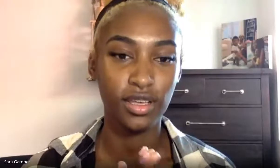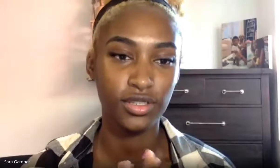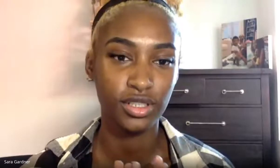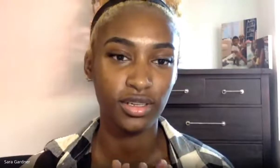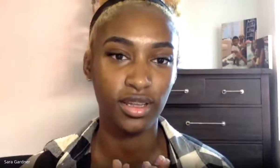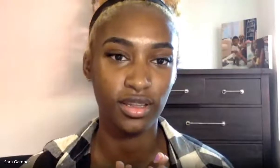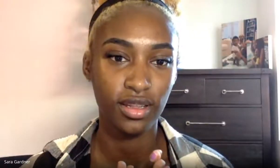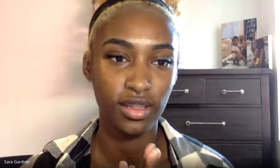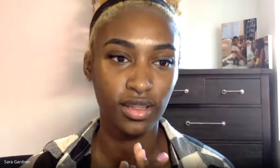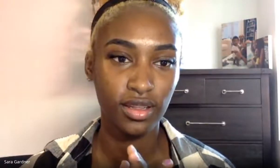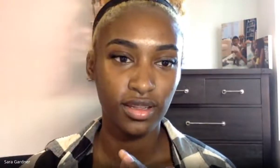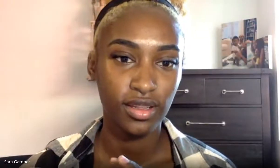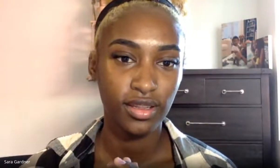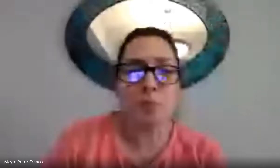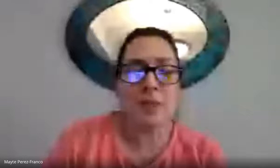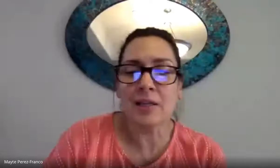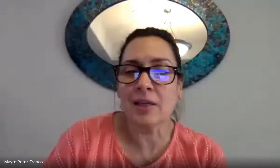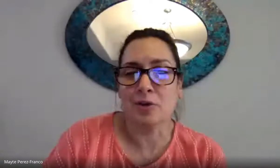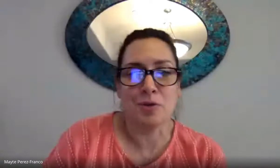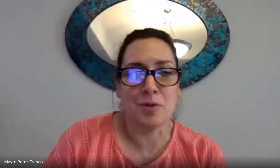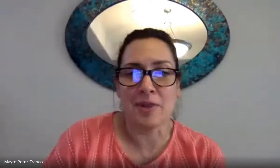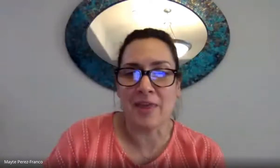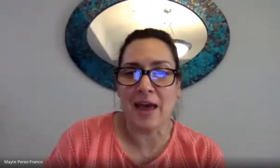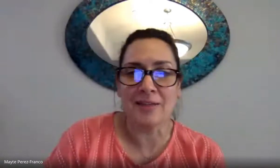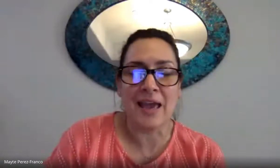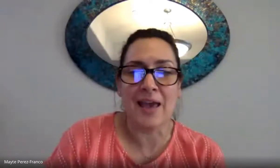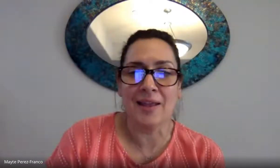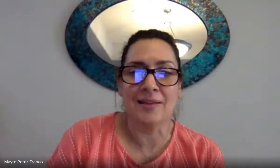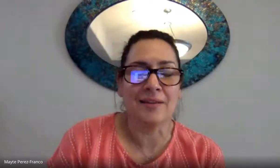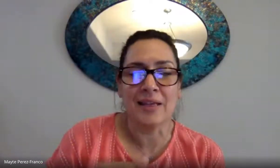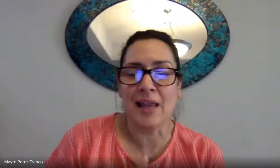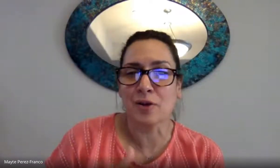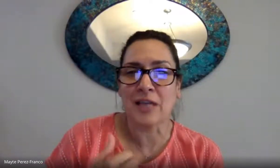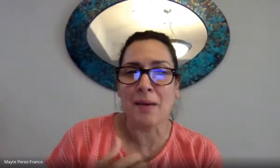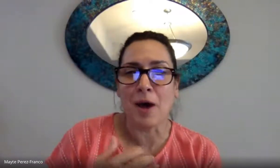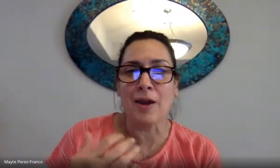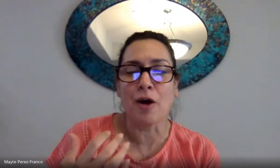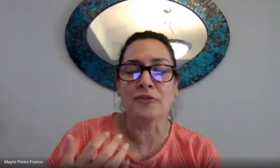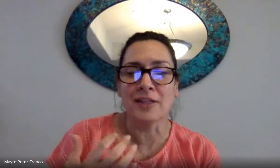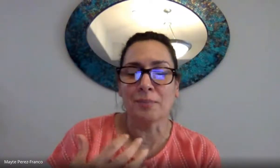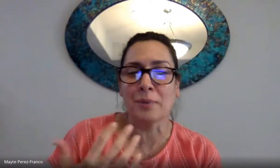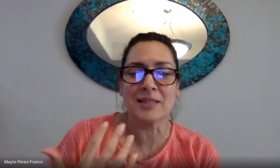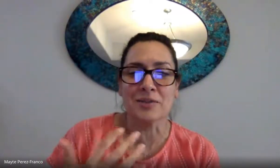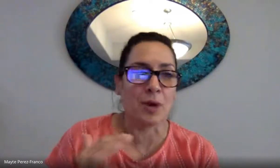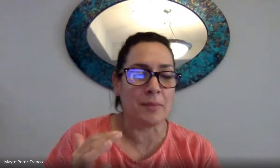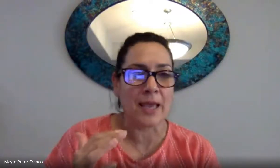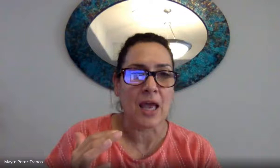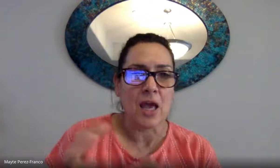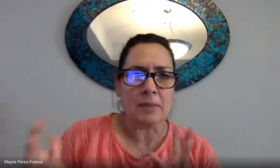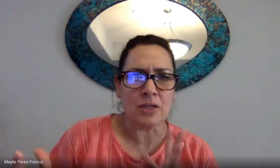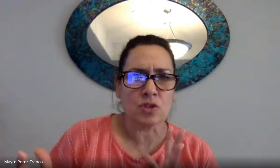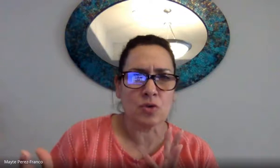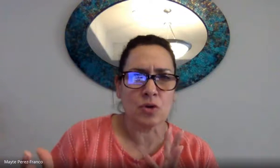Absolutely. Thank you for sharing that. I completely agree with that. And Daniela, because I'm at often places where I'm